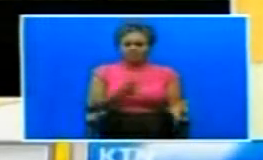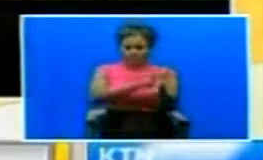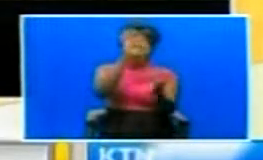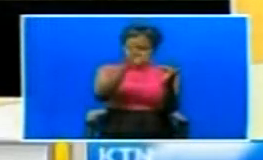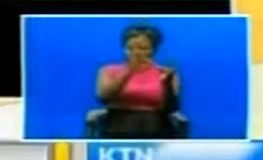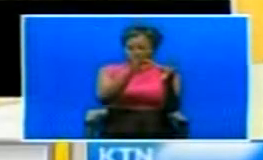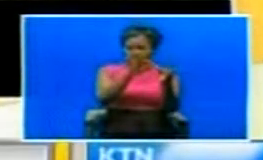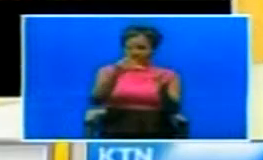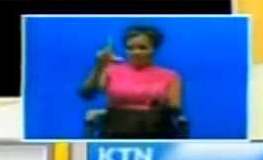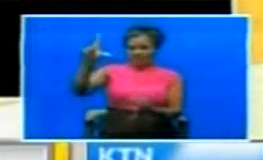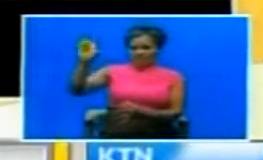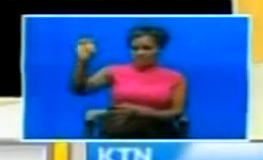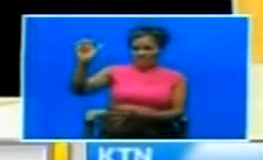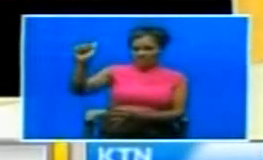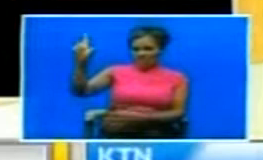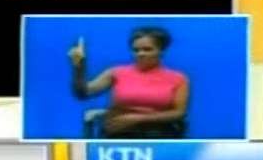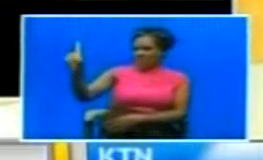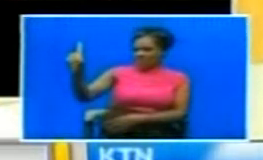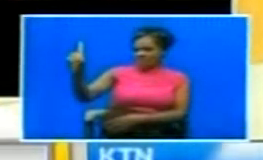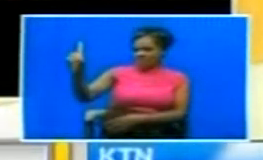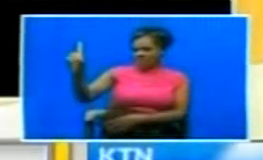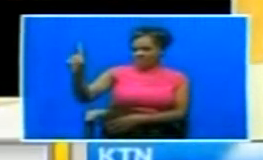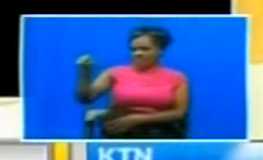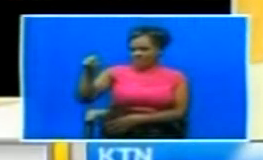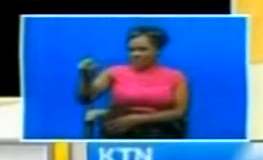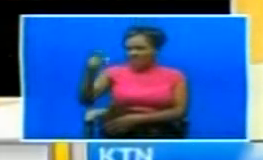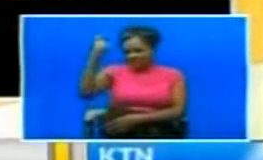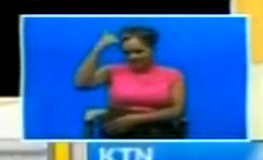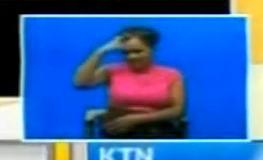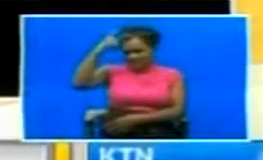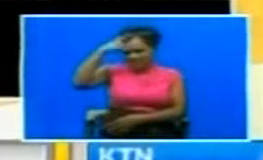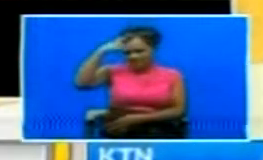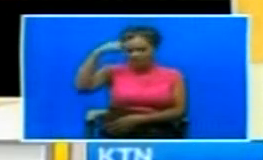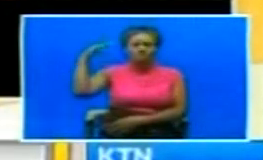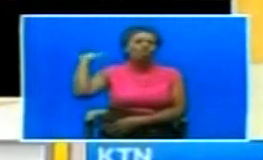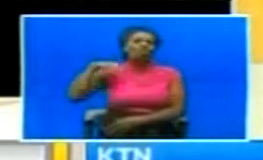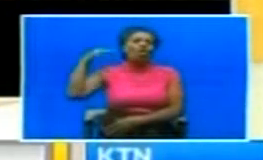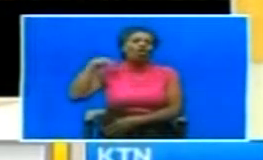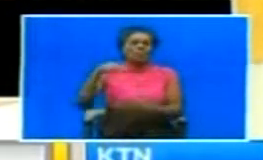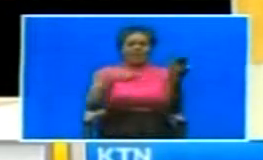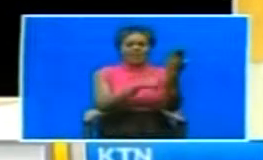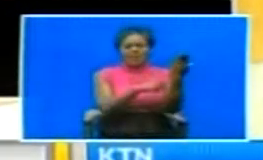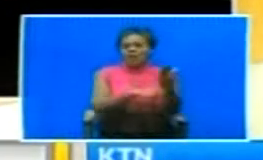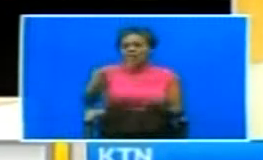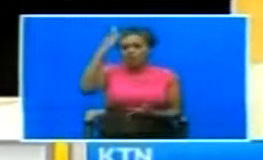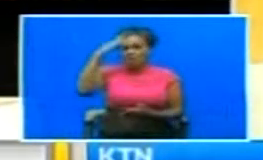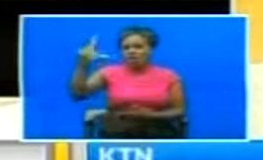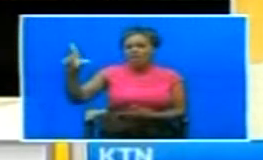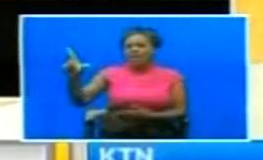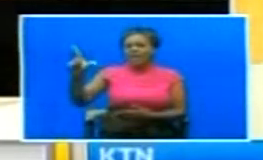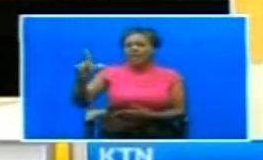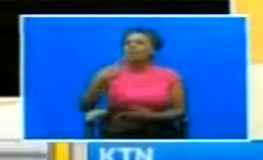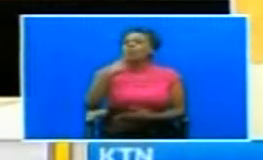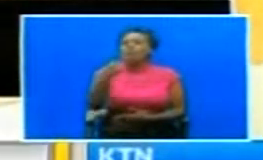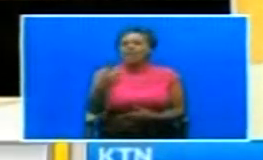Specifically about the lead. Lead has been called the intellectual robber. We have known about lead for the last